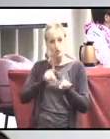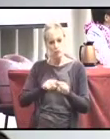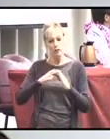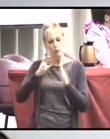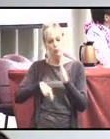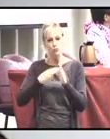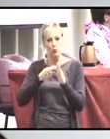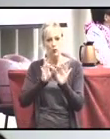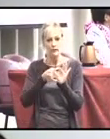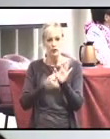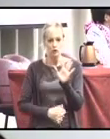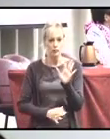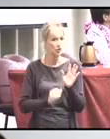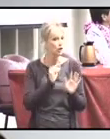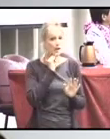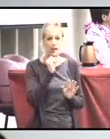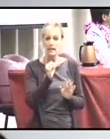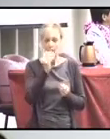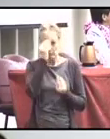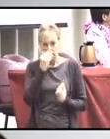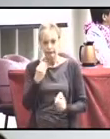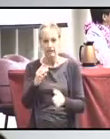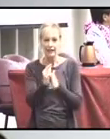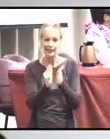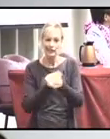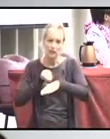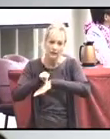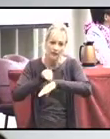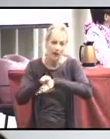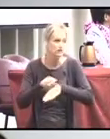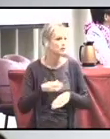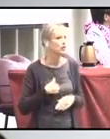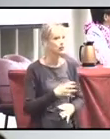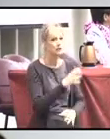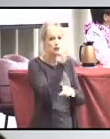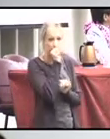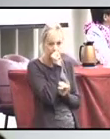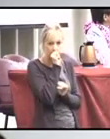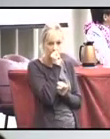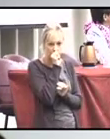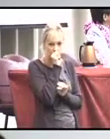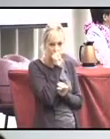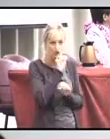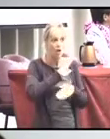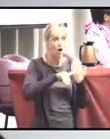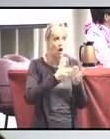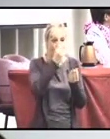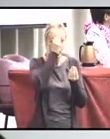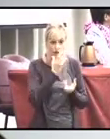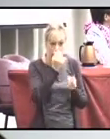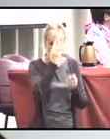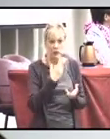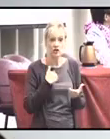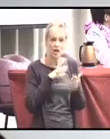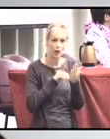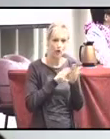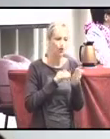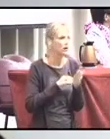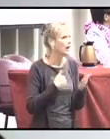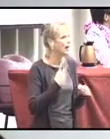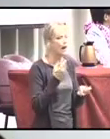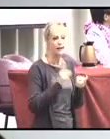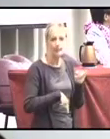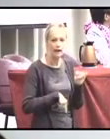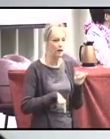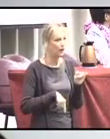of the interpreter is not to give legal advice. The role of the interpreter is to keep confidential all the information I learn. The role of the interpreter is I can't,